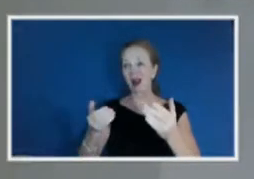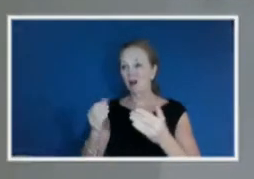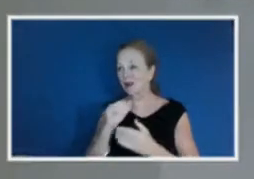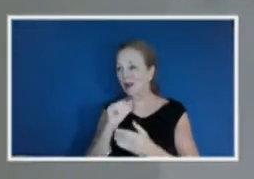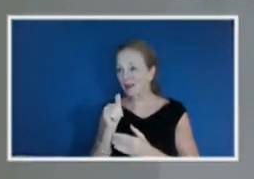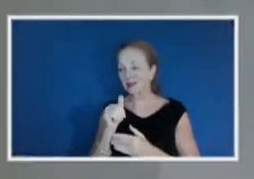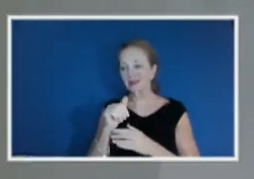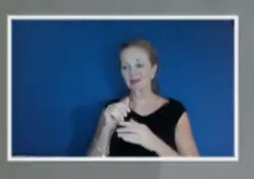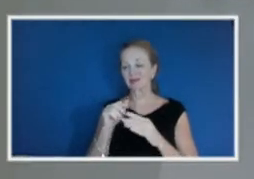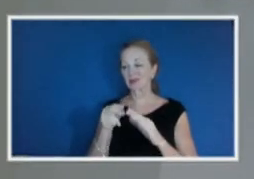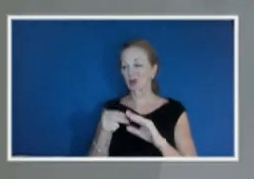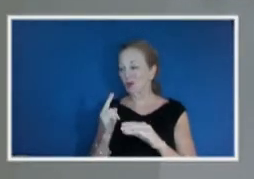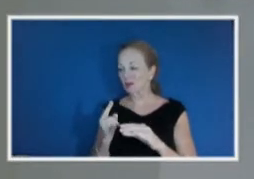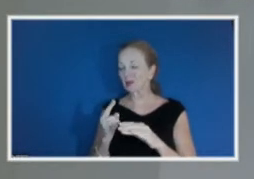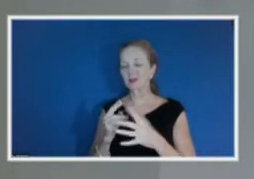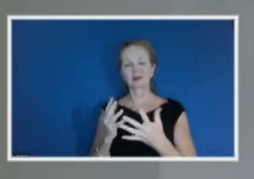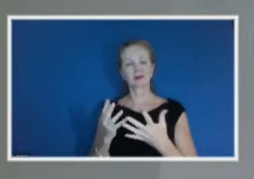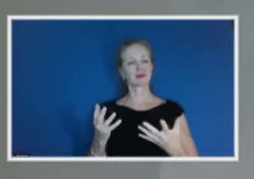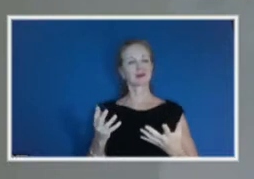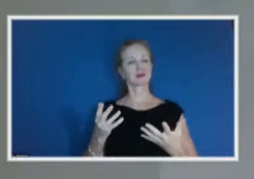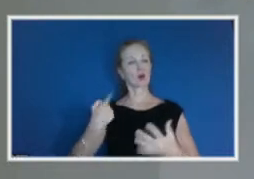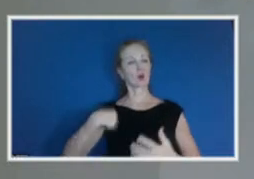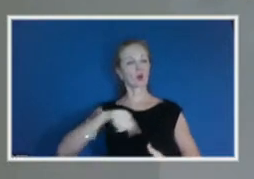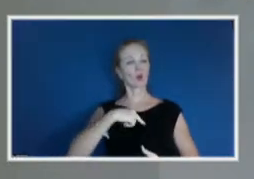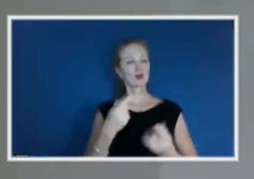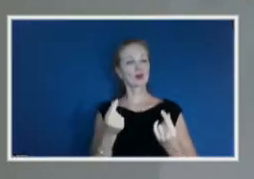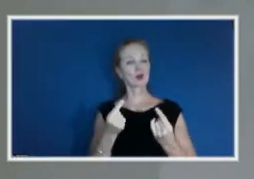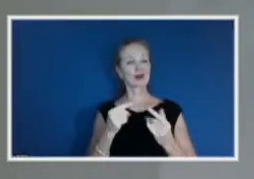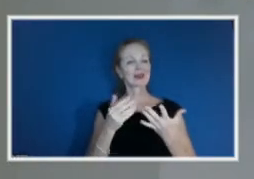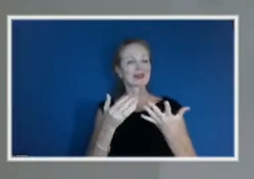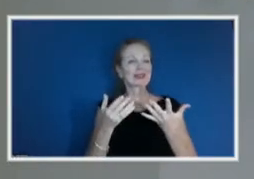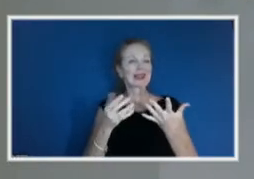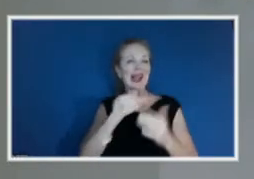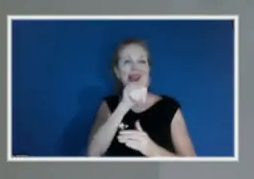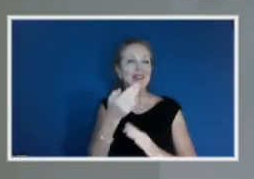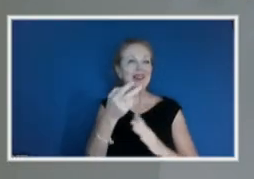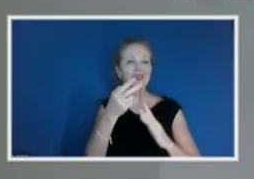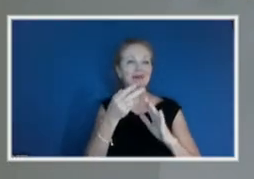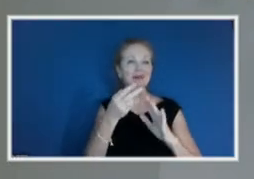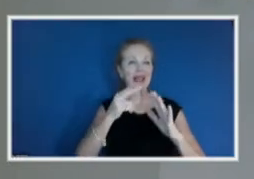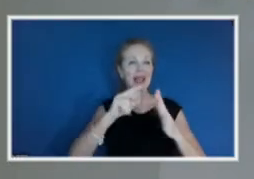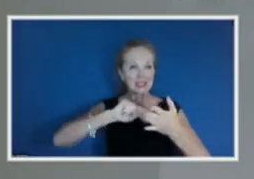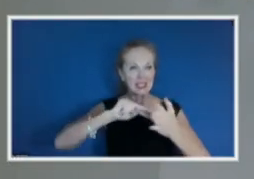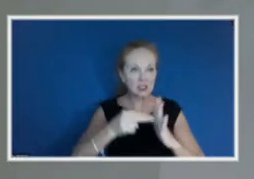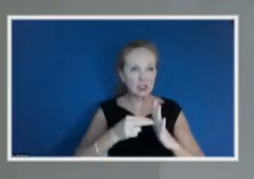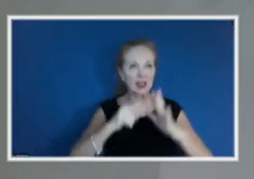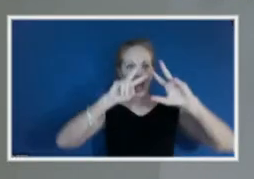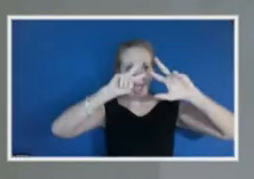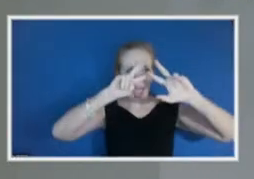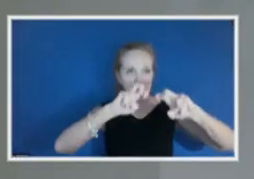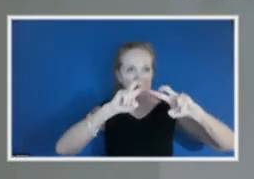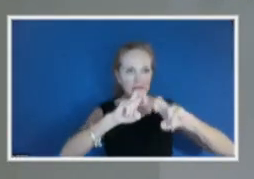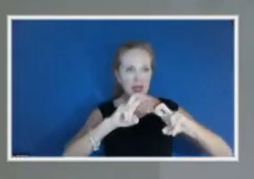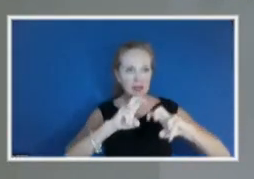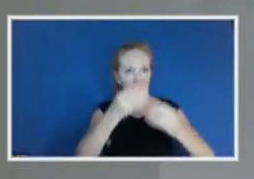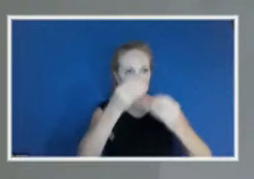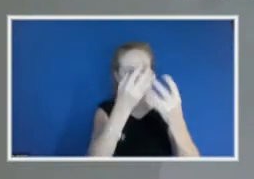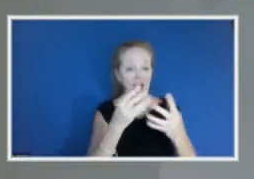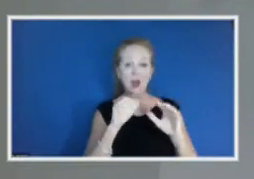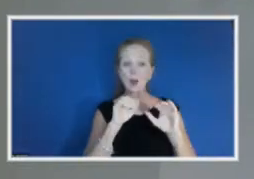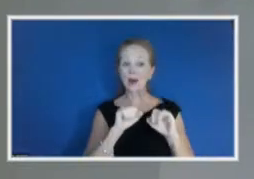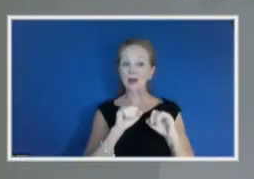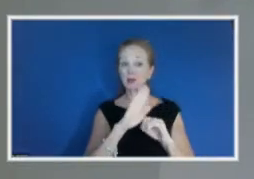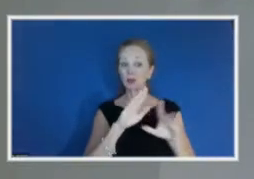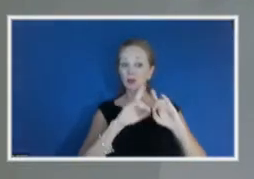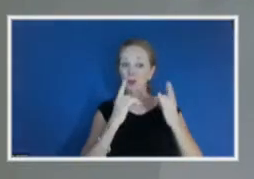anything intentionally to analyze that information? Is there a possibility that your departments could